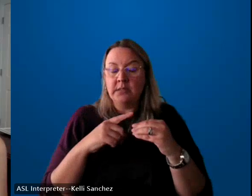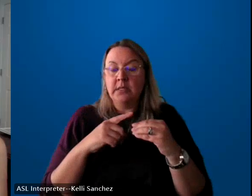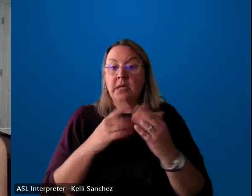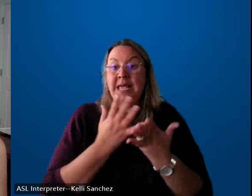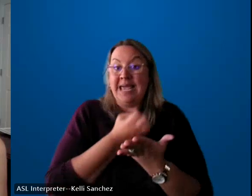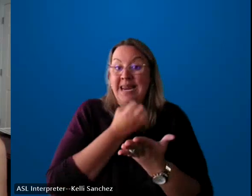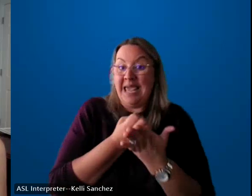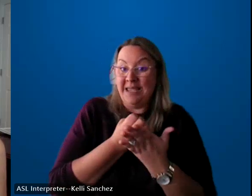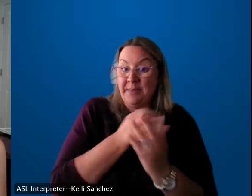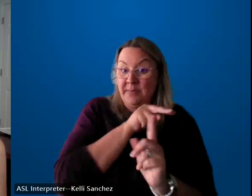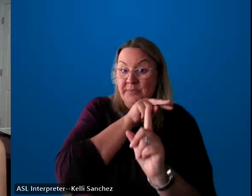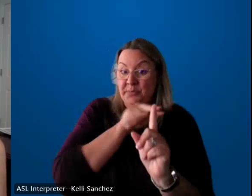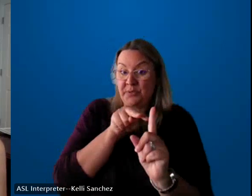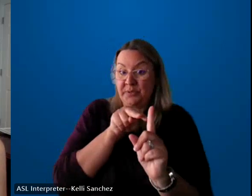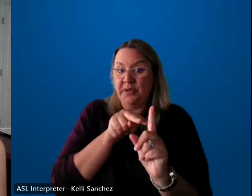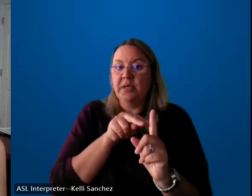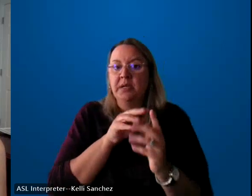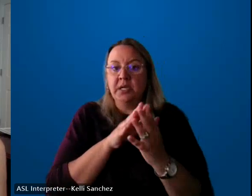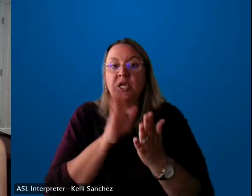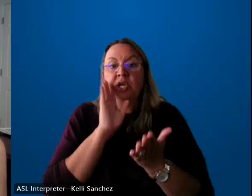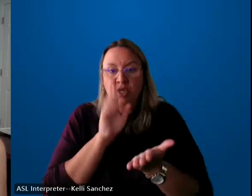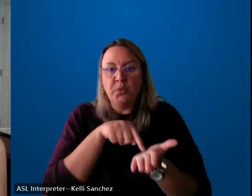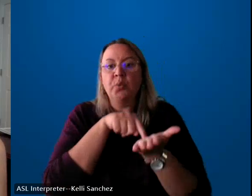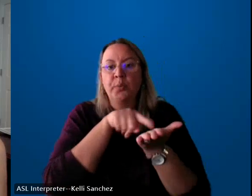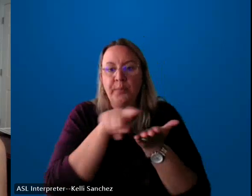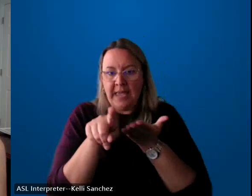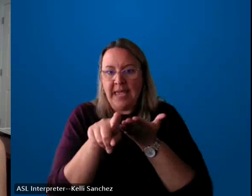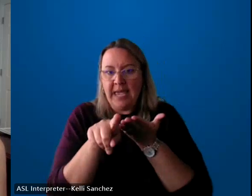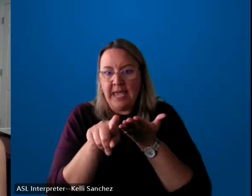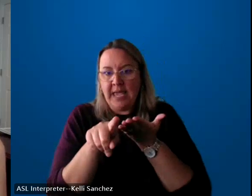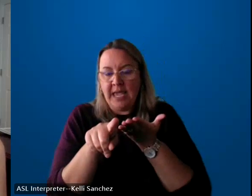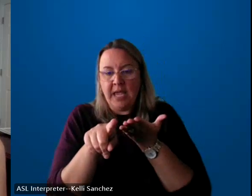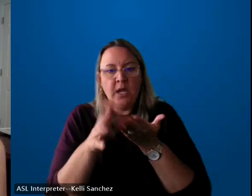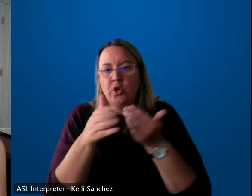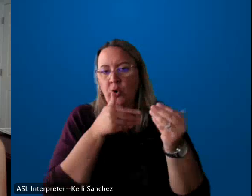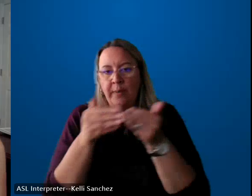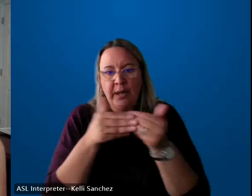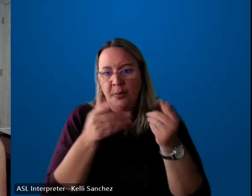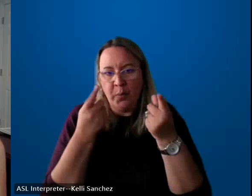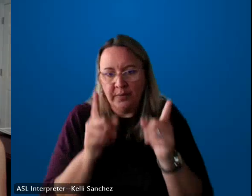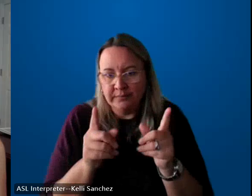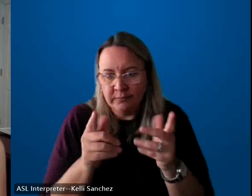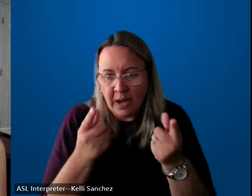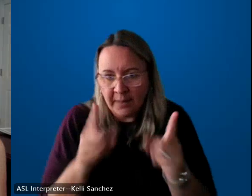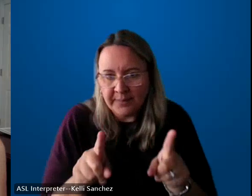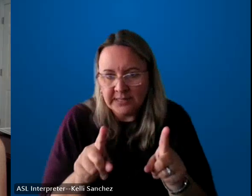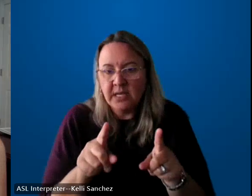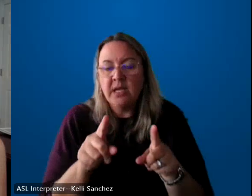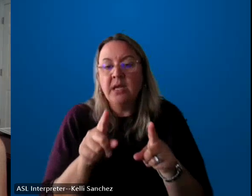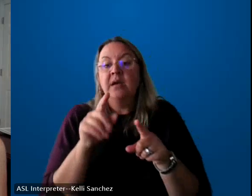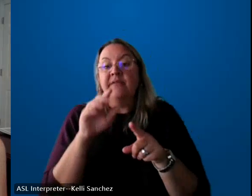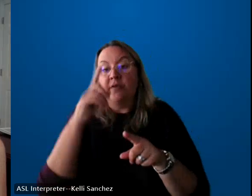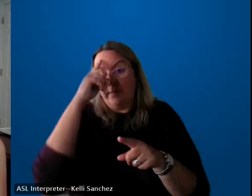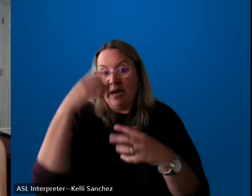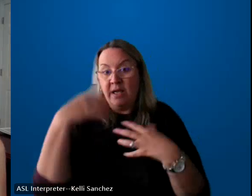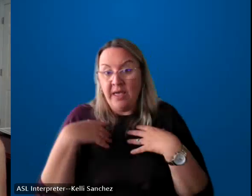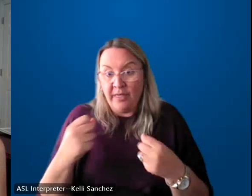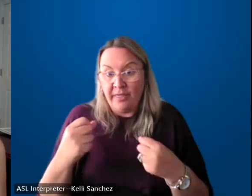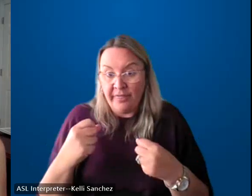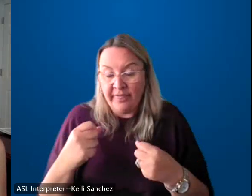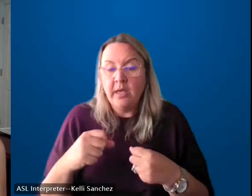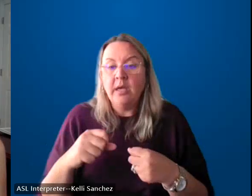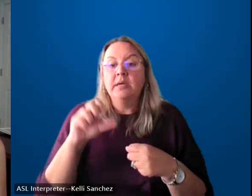economic terms, you're gonna pay the price no matter what. For unaddressed mental health, for unaddressed